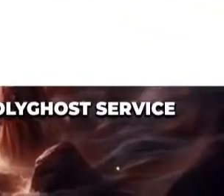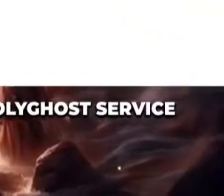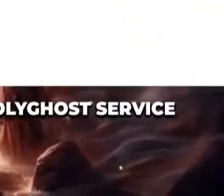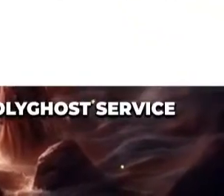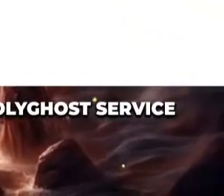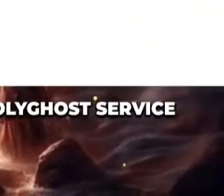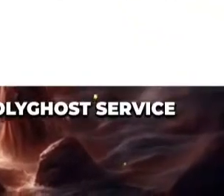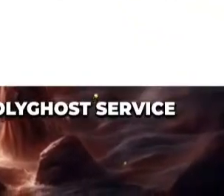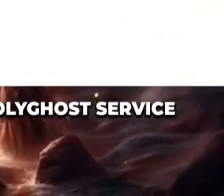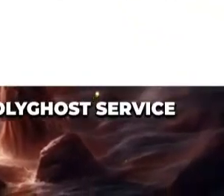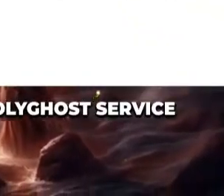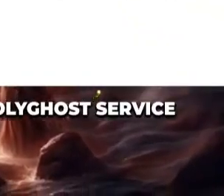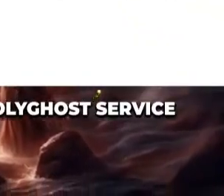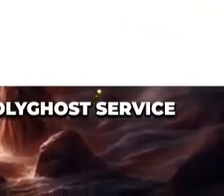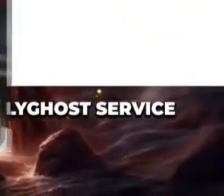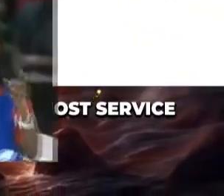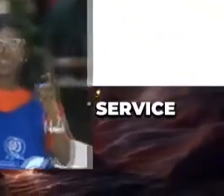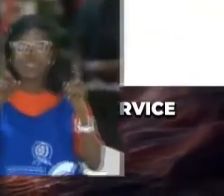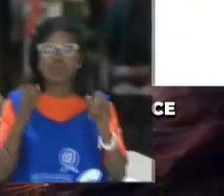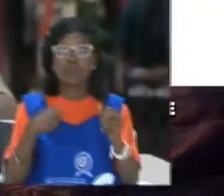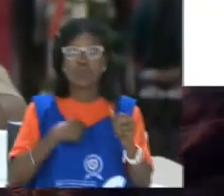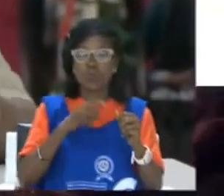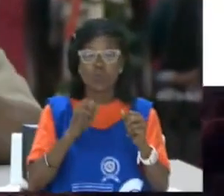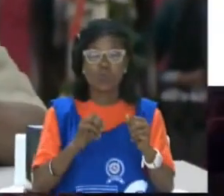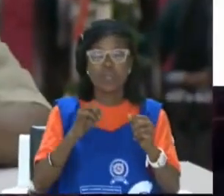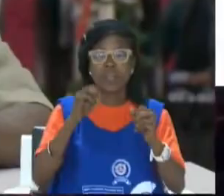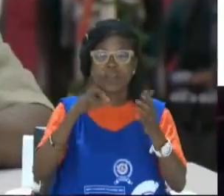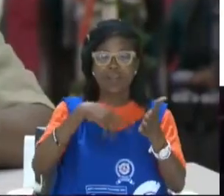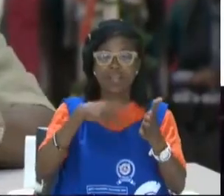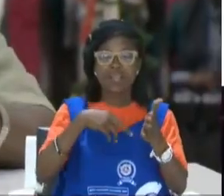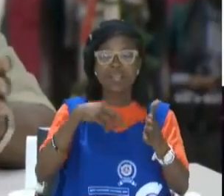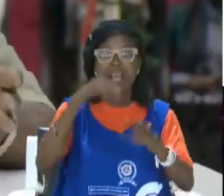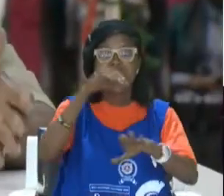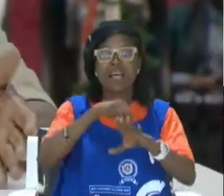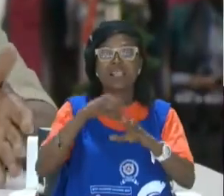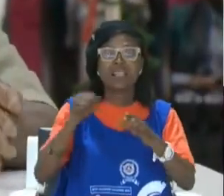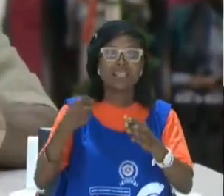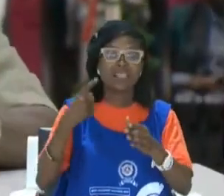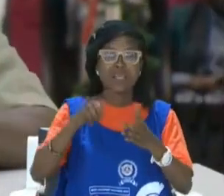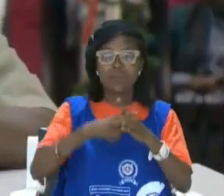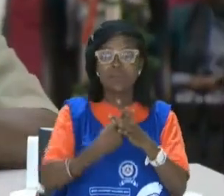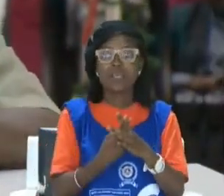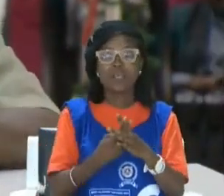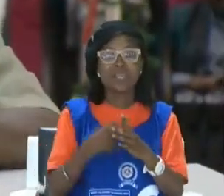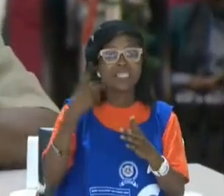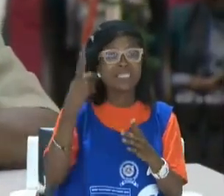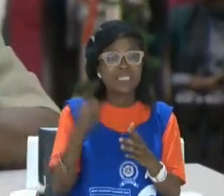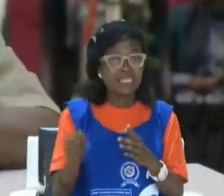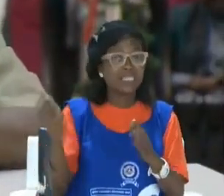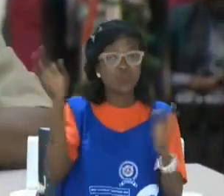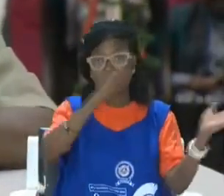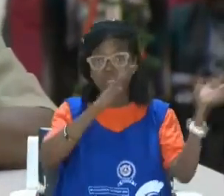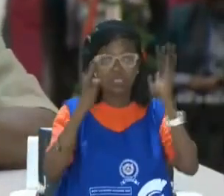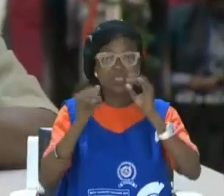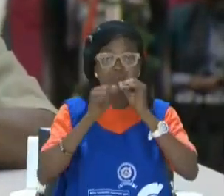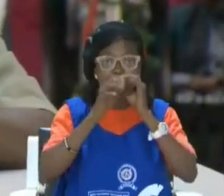at the beginning, the wind blows wherever it wants.